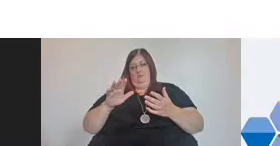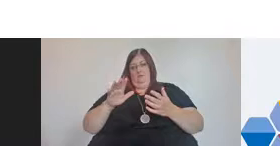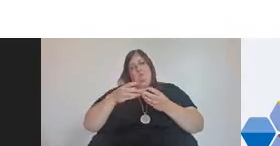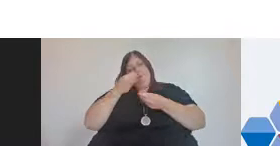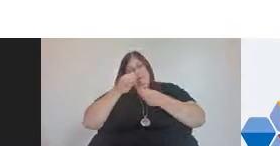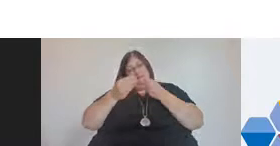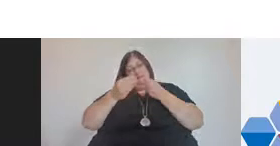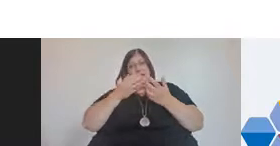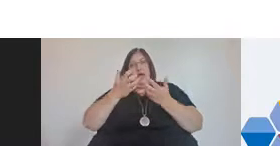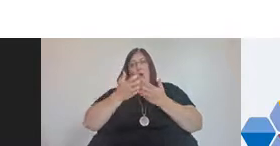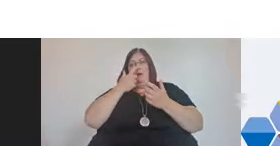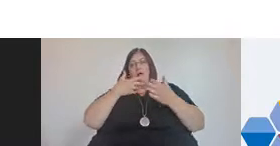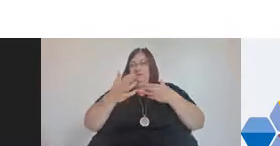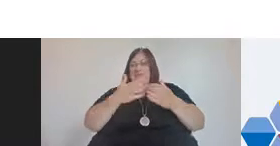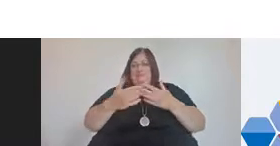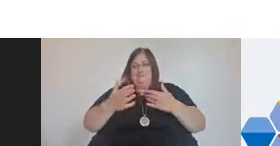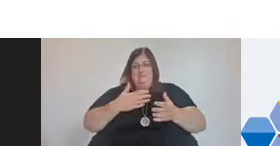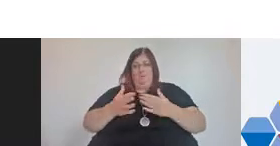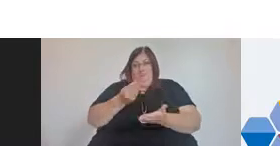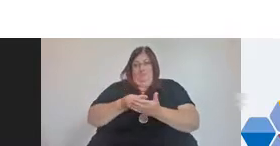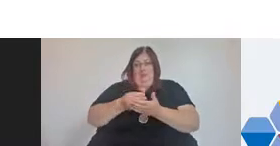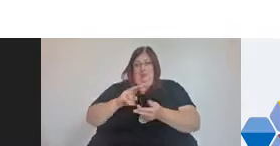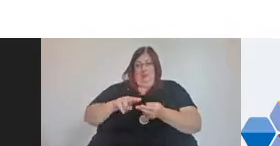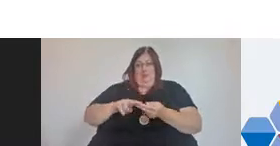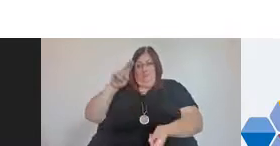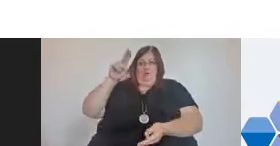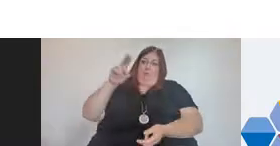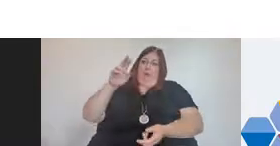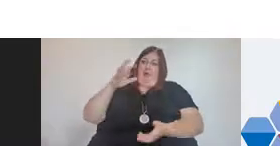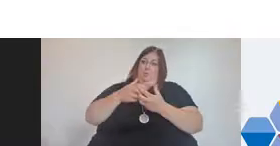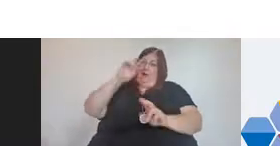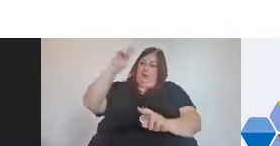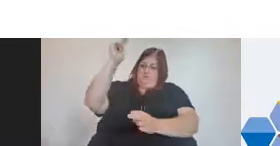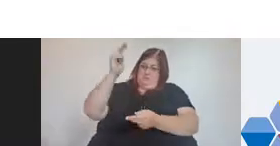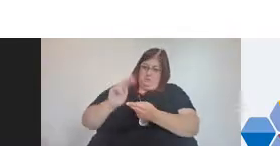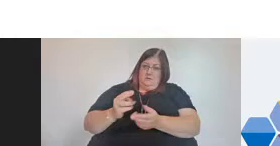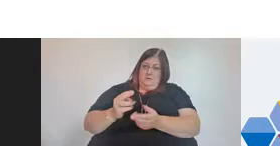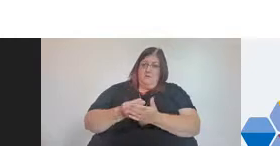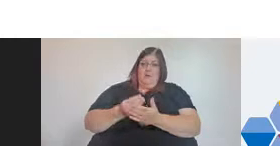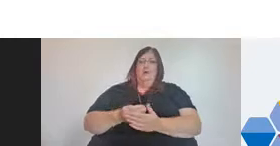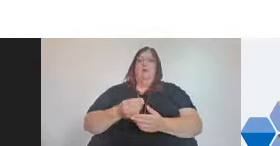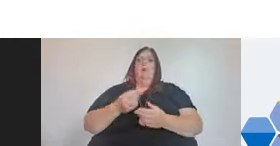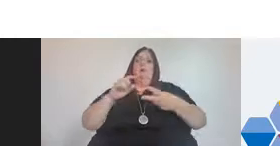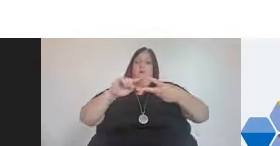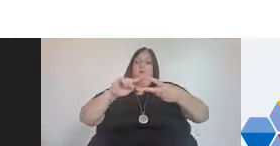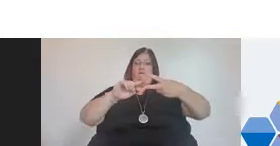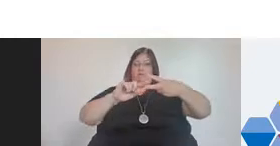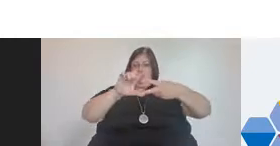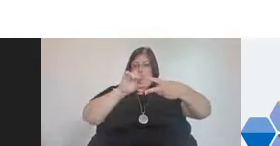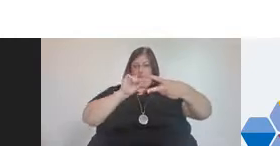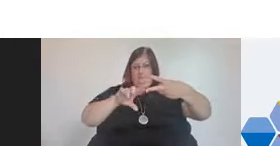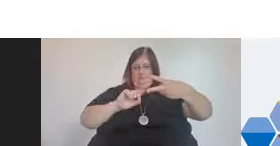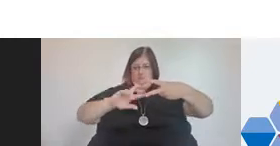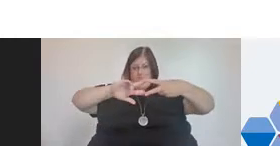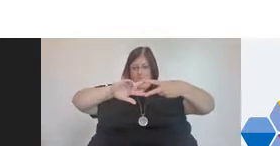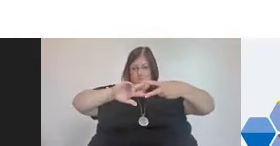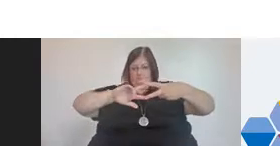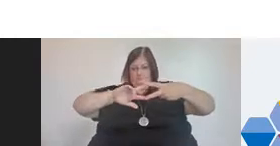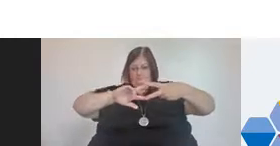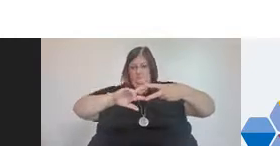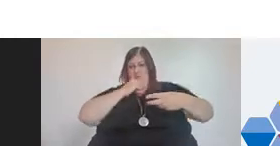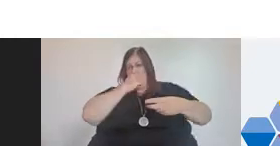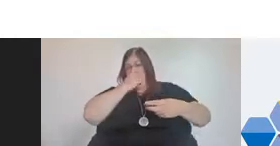on how to address the financial deficit. And there are really kind of 2 options. And the first option we've perhaps tried in the past and not